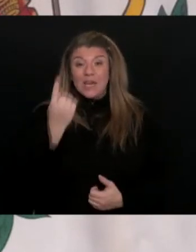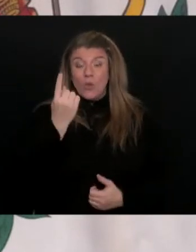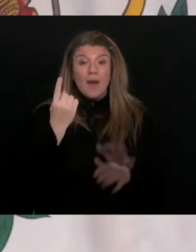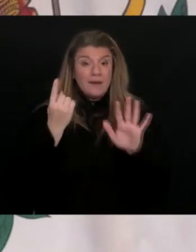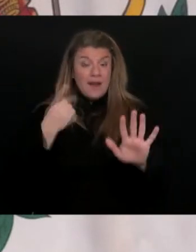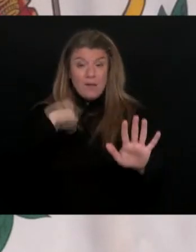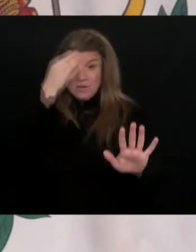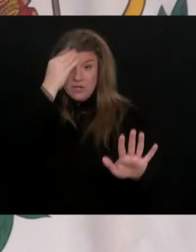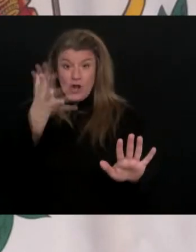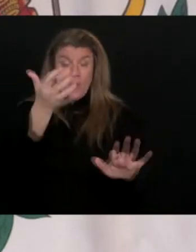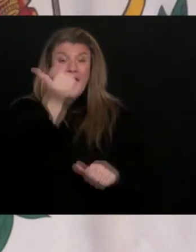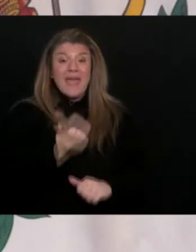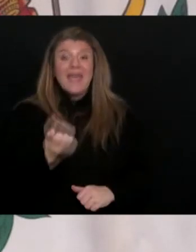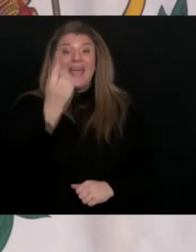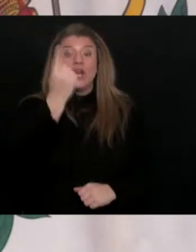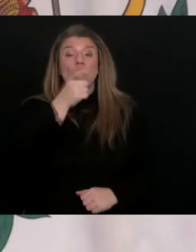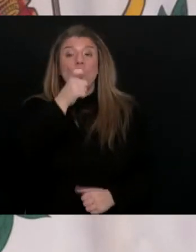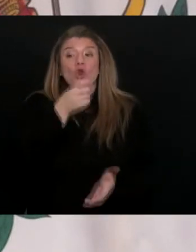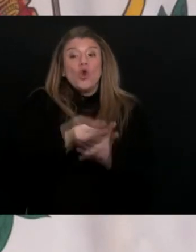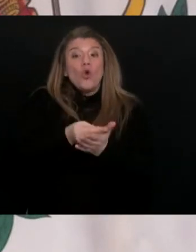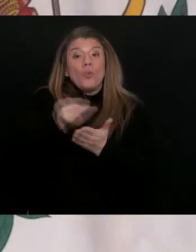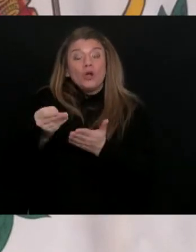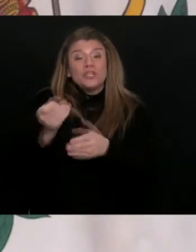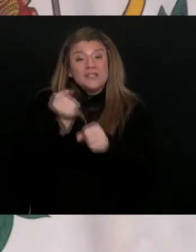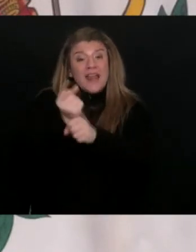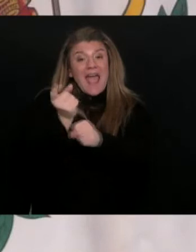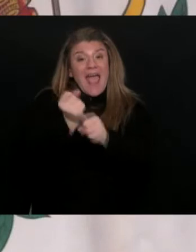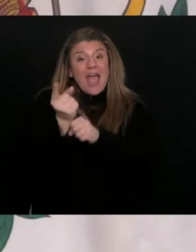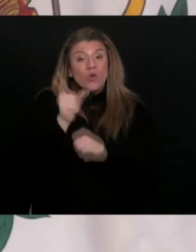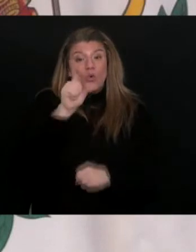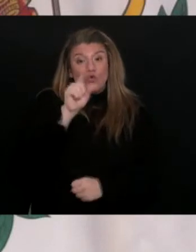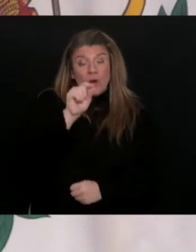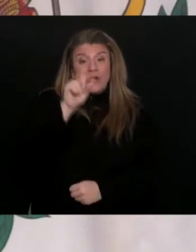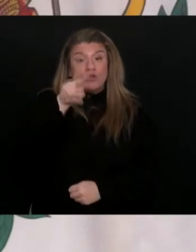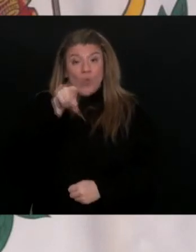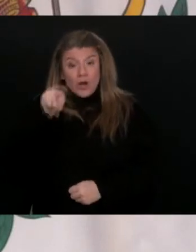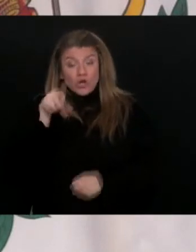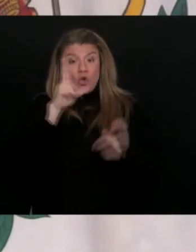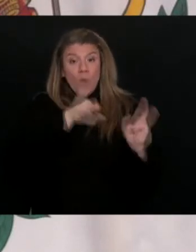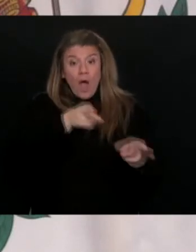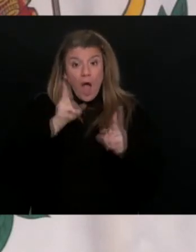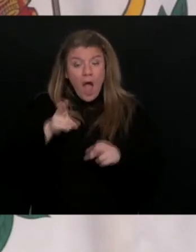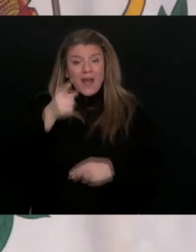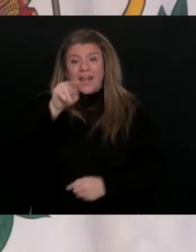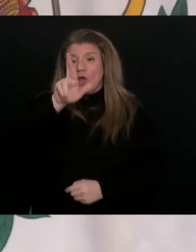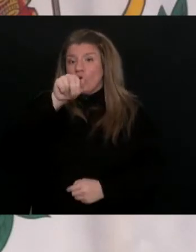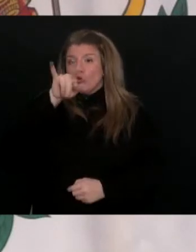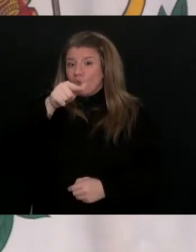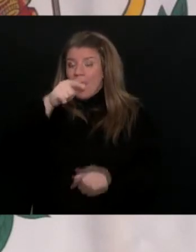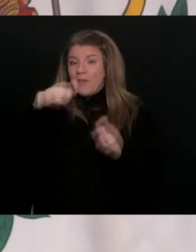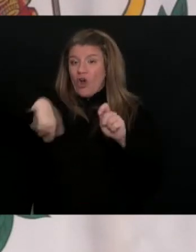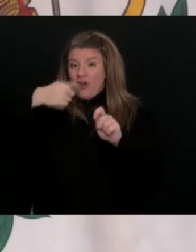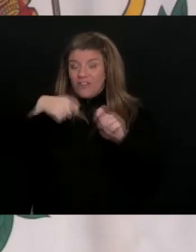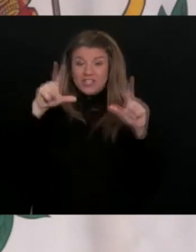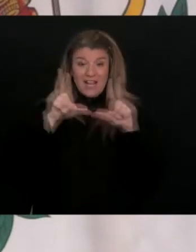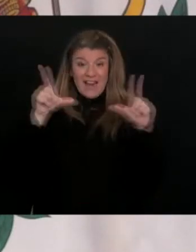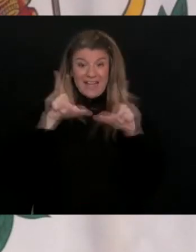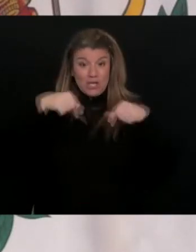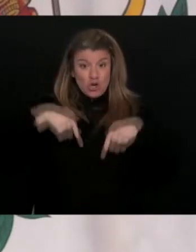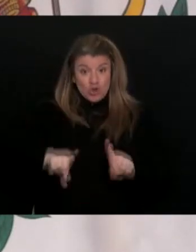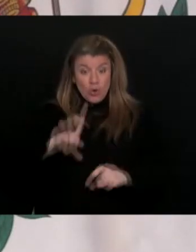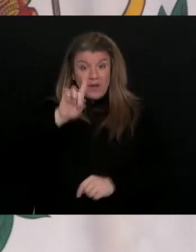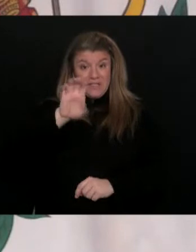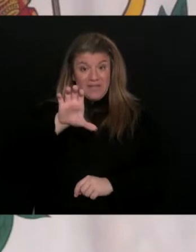this for you, anyone who purchases an annual 2022 hunting, trapping, or fishing license in the month of